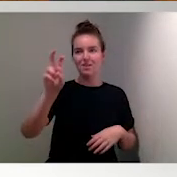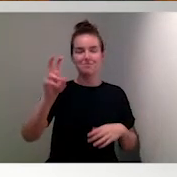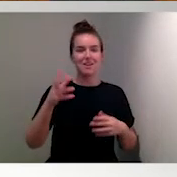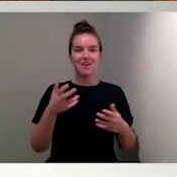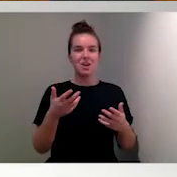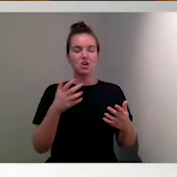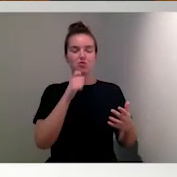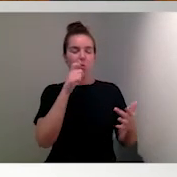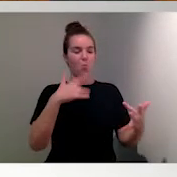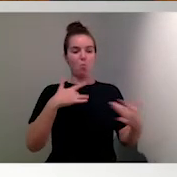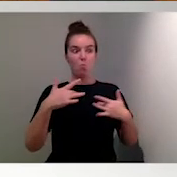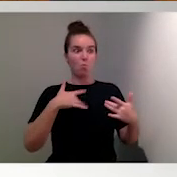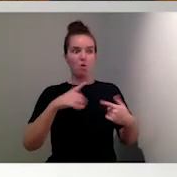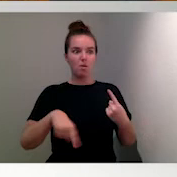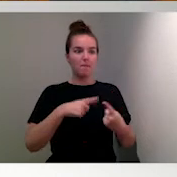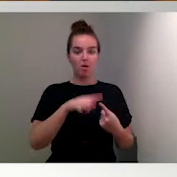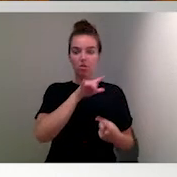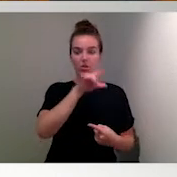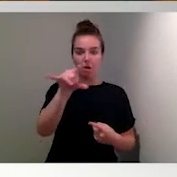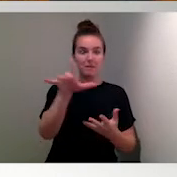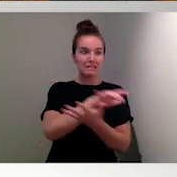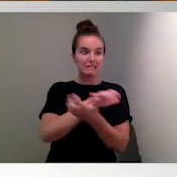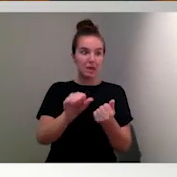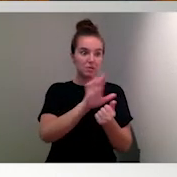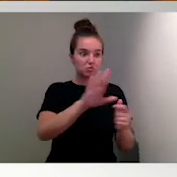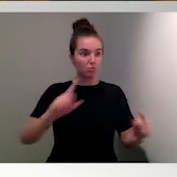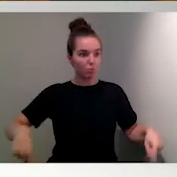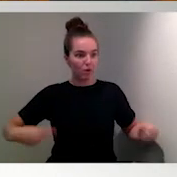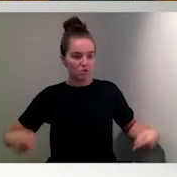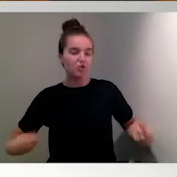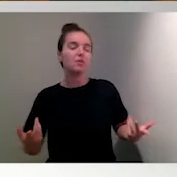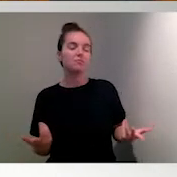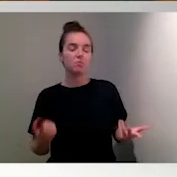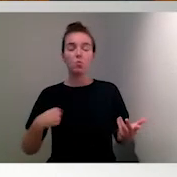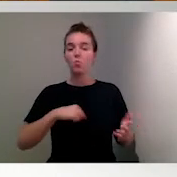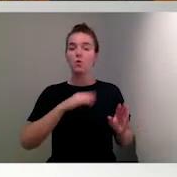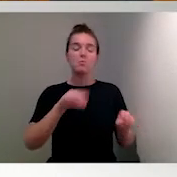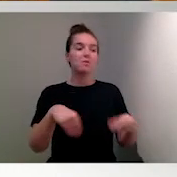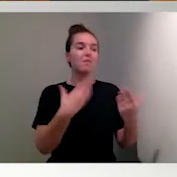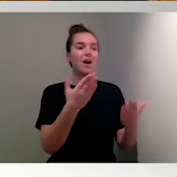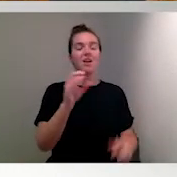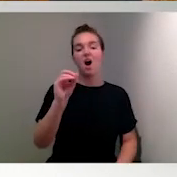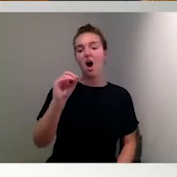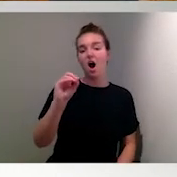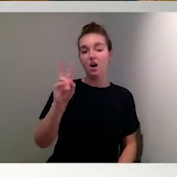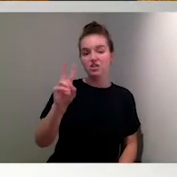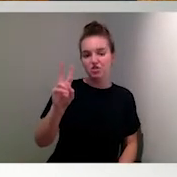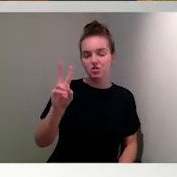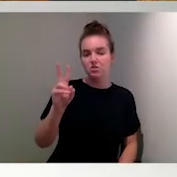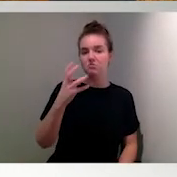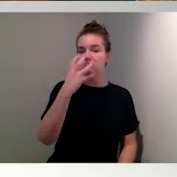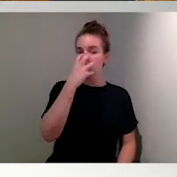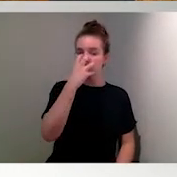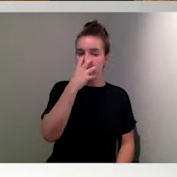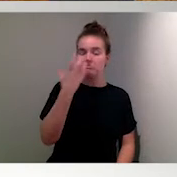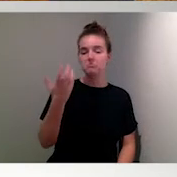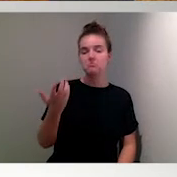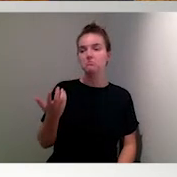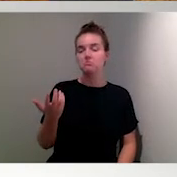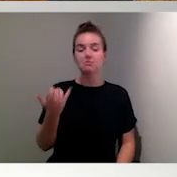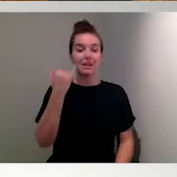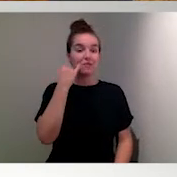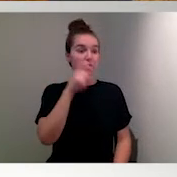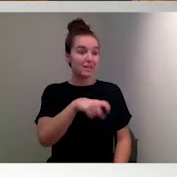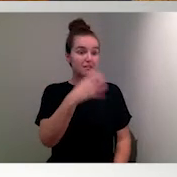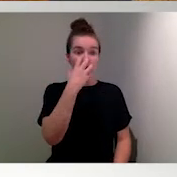So that's one thing they can provide. We provide oxygen concentrators for those who need oxygen on the airplane. There's quite